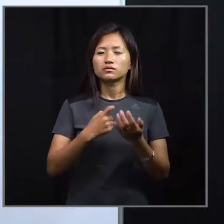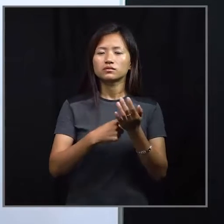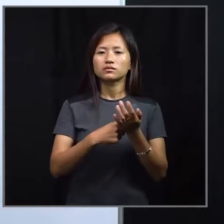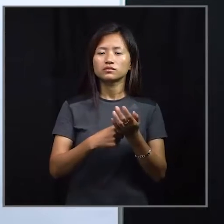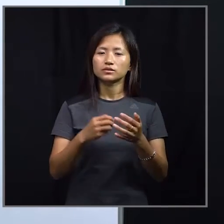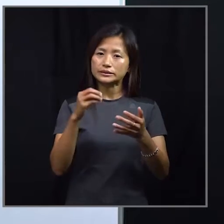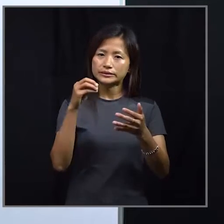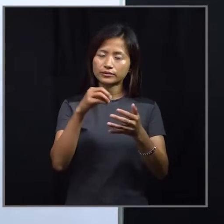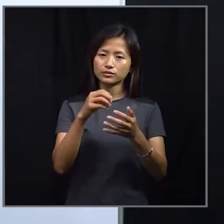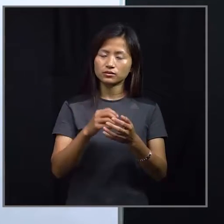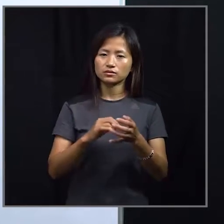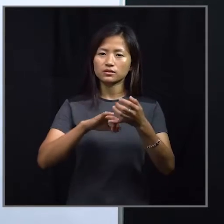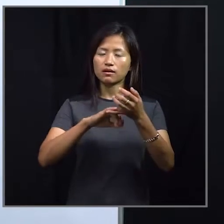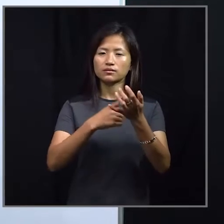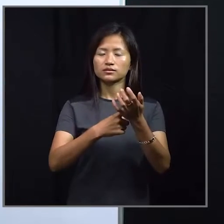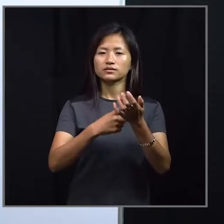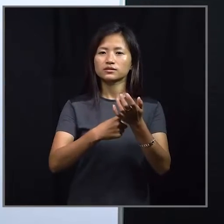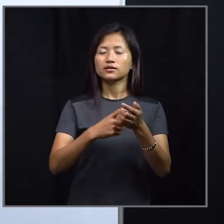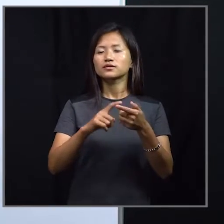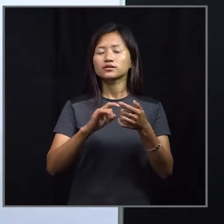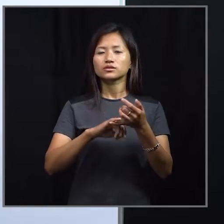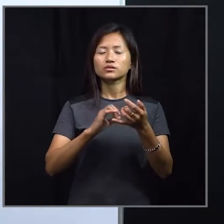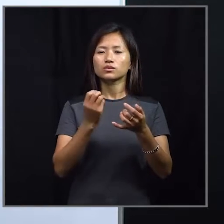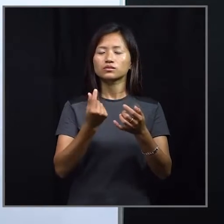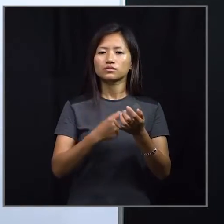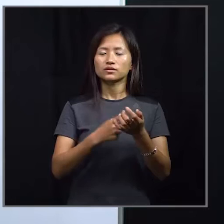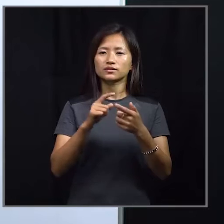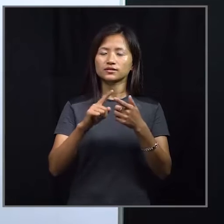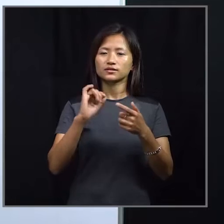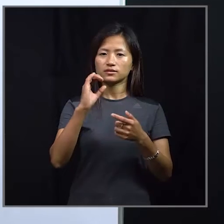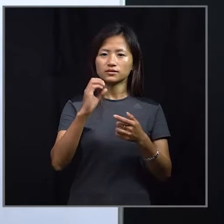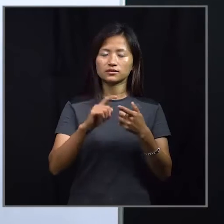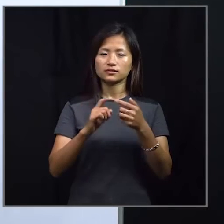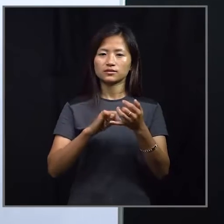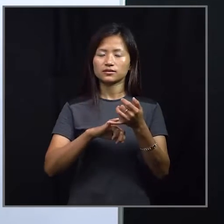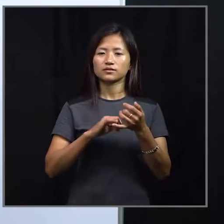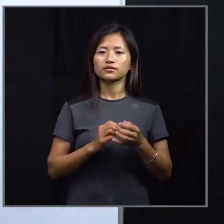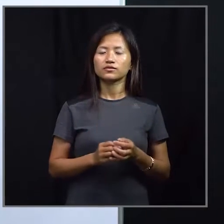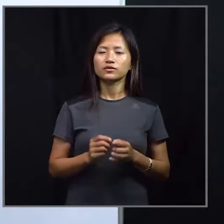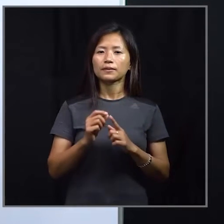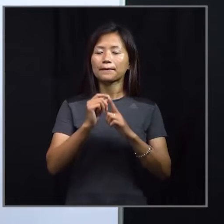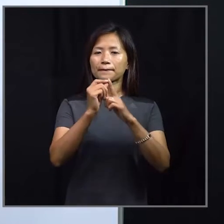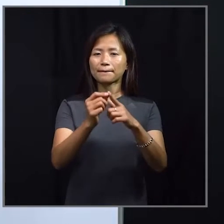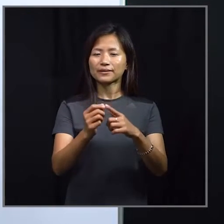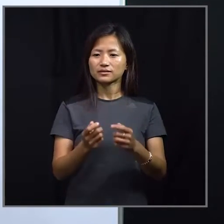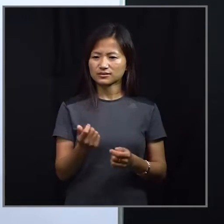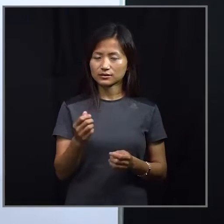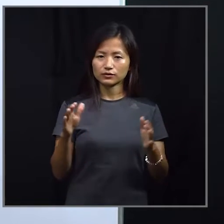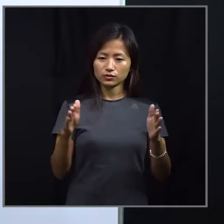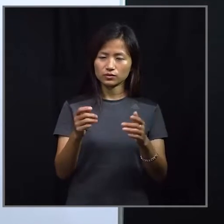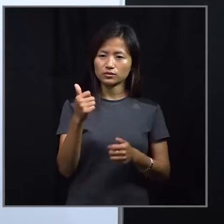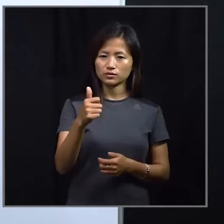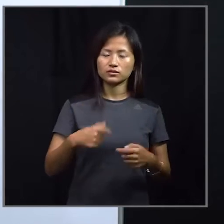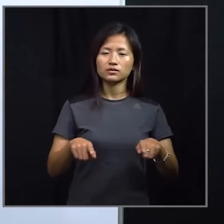it is the required resources, which is needed for the production of goods and services in